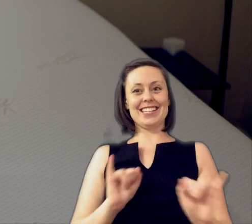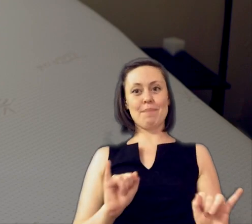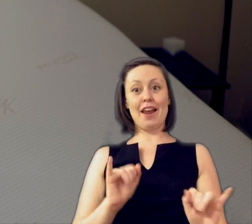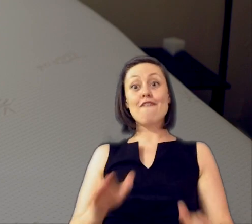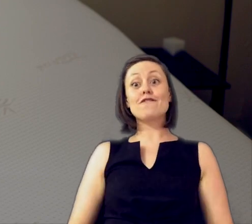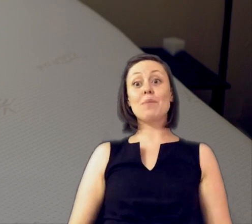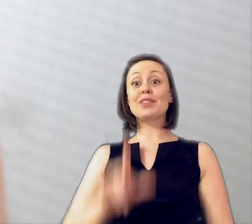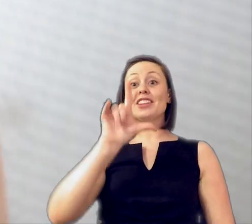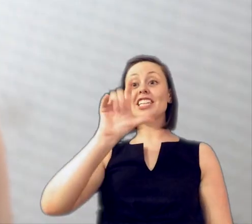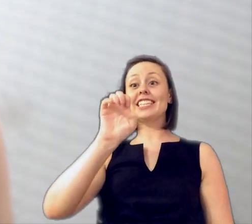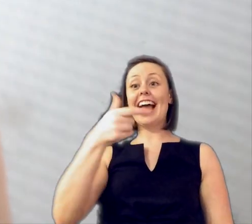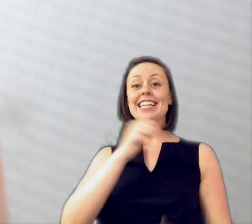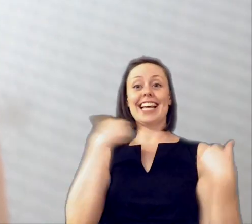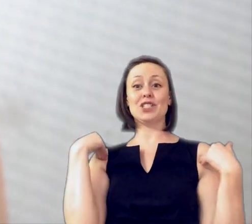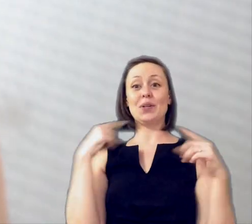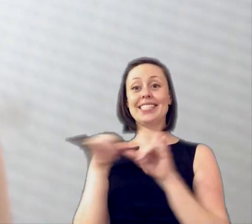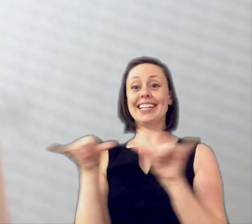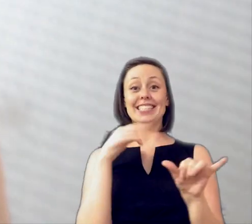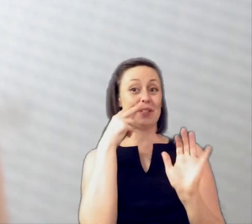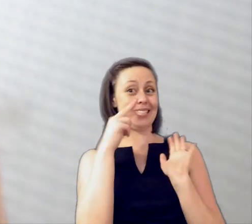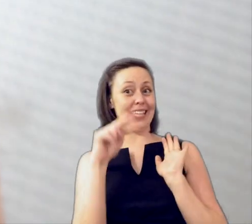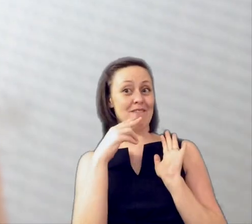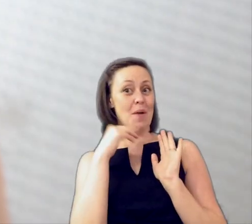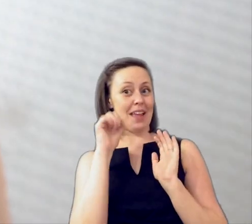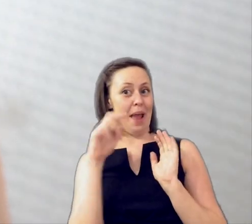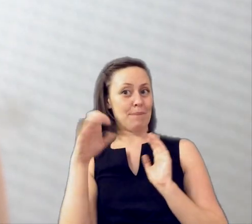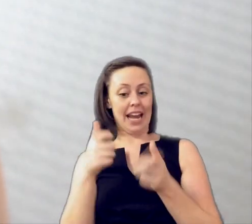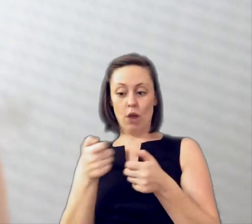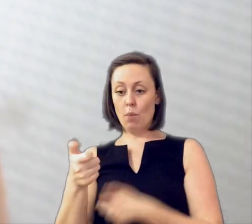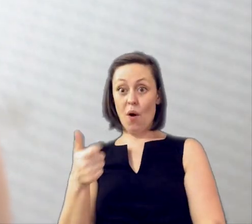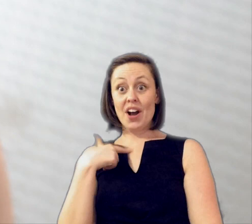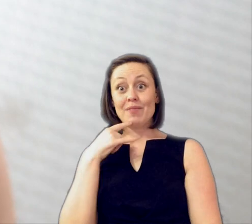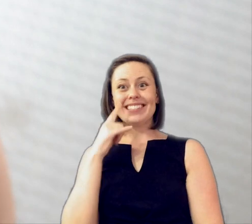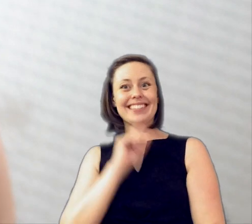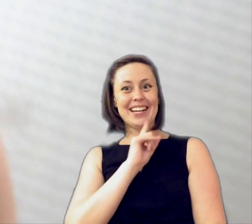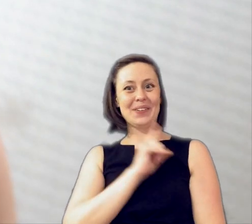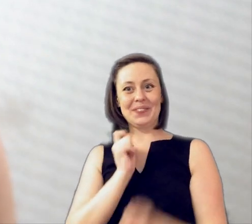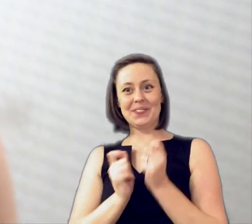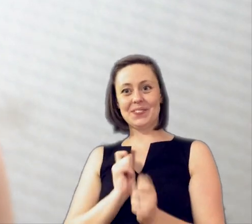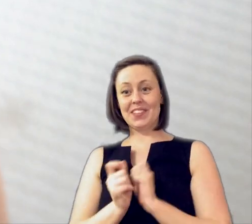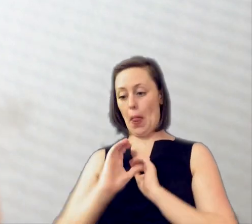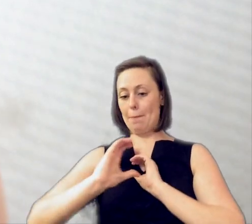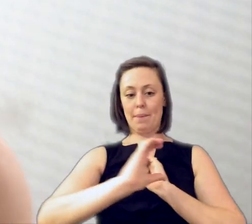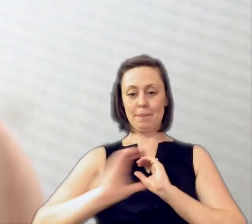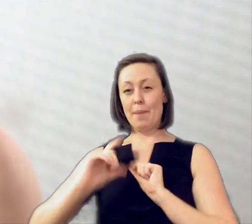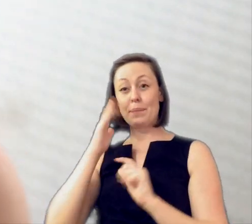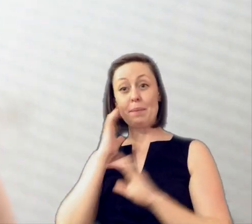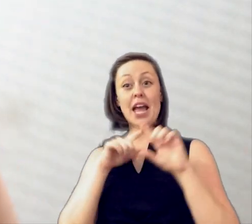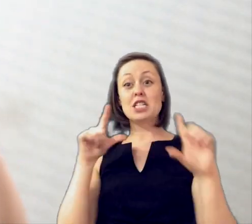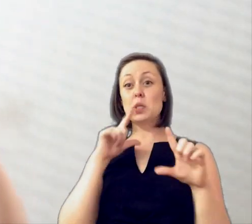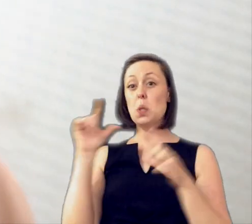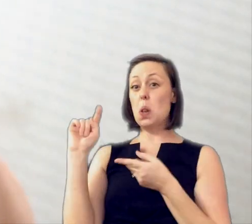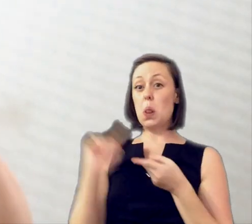legs and the shoulders, as seen here on the AirPedic remote. With single chamber adjustable airbeds, lowering the pressure to